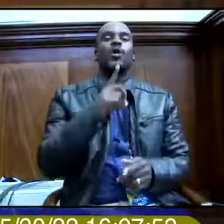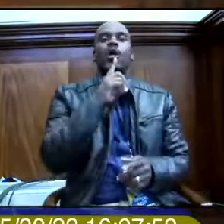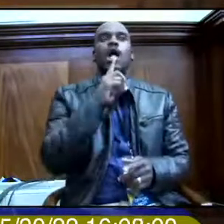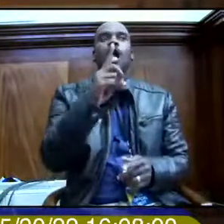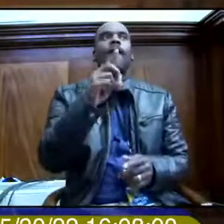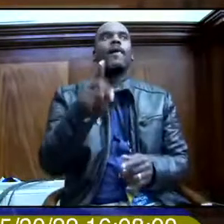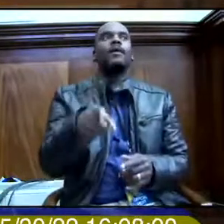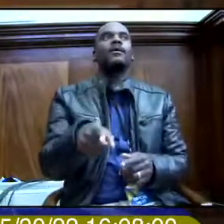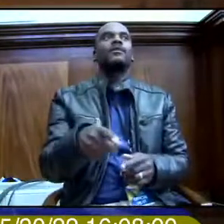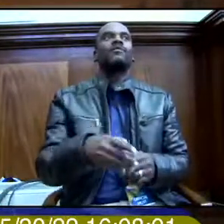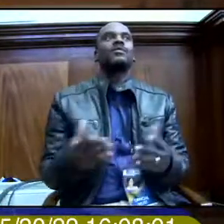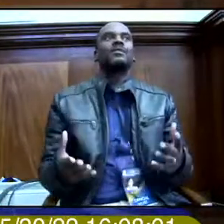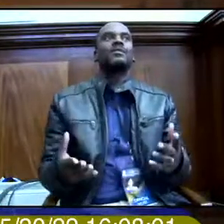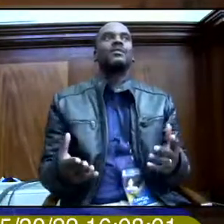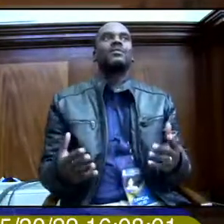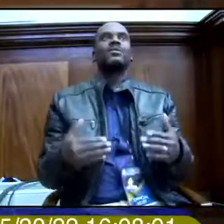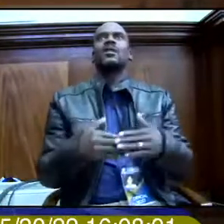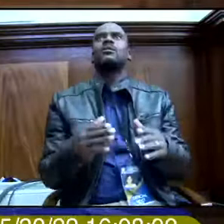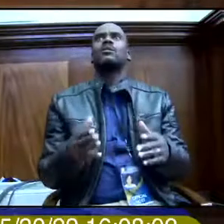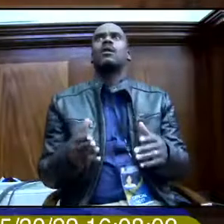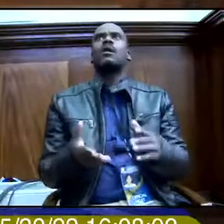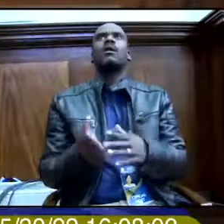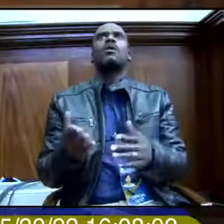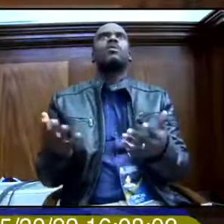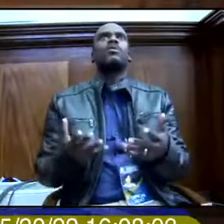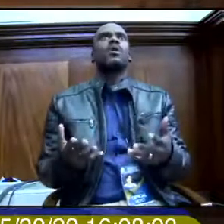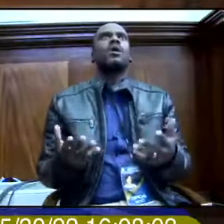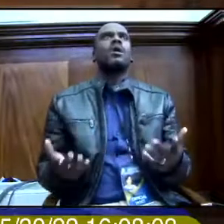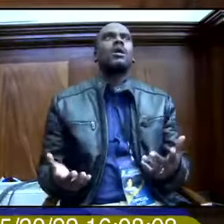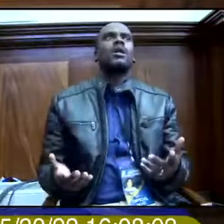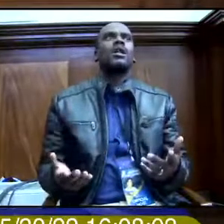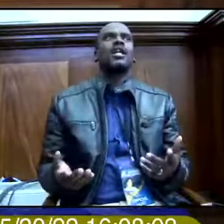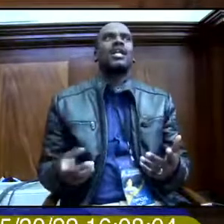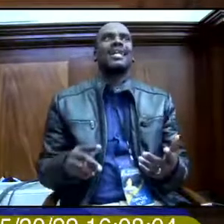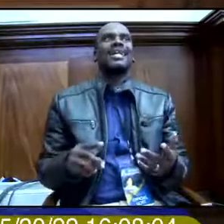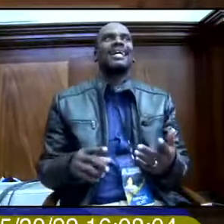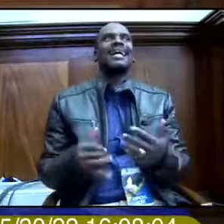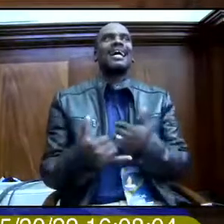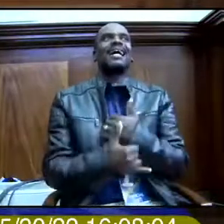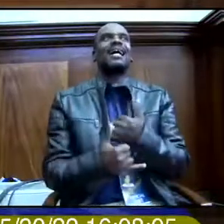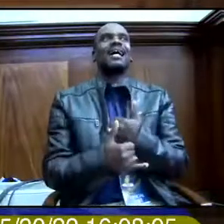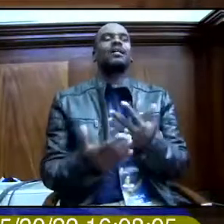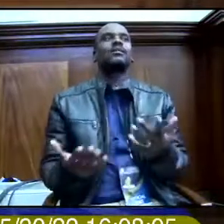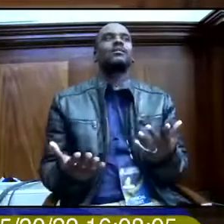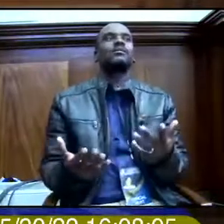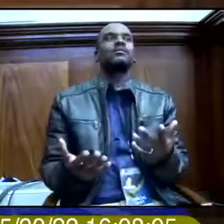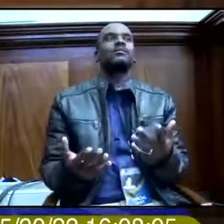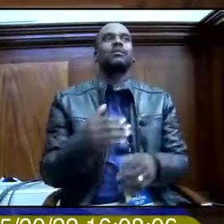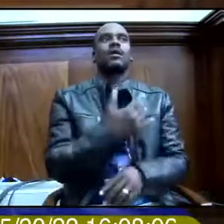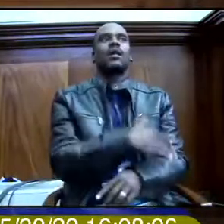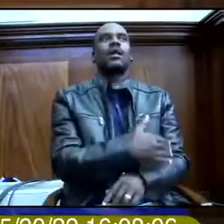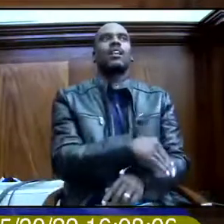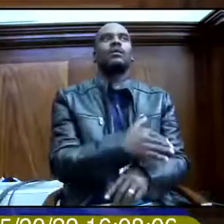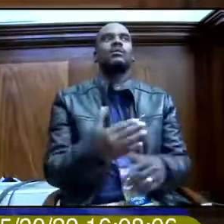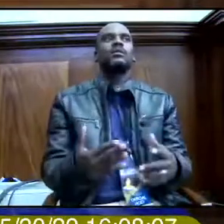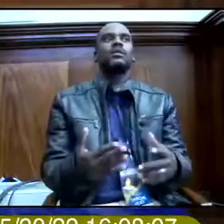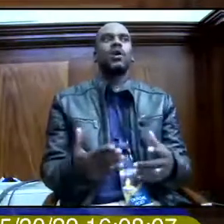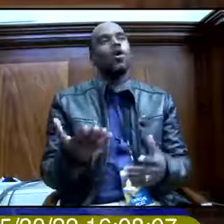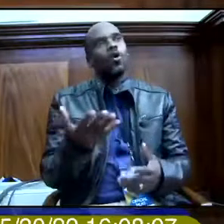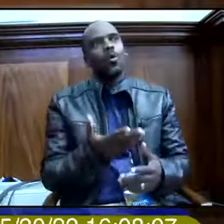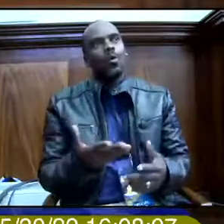instance when you check in no way if i'm not mistaken and and and another country i just forgot it uh where they are